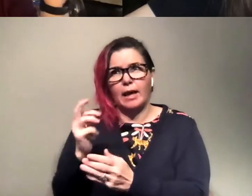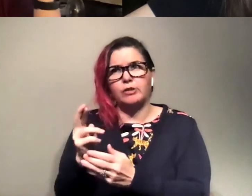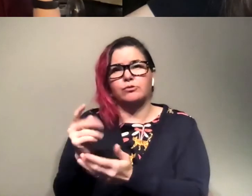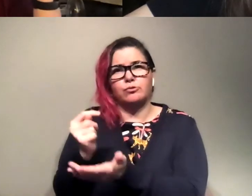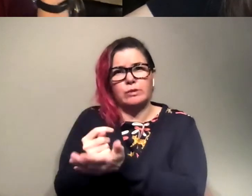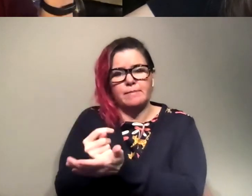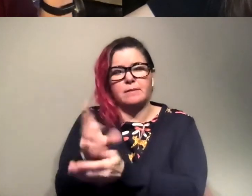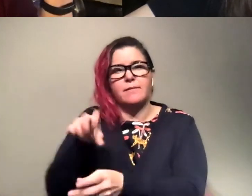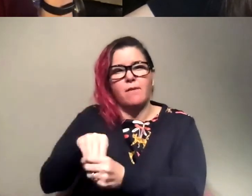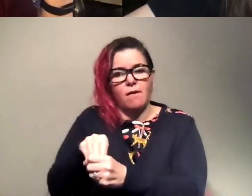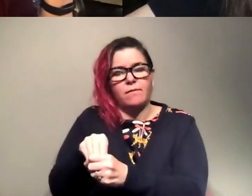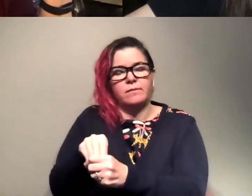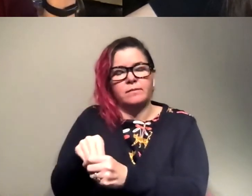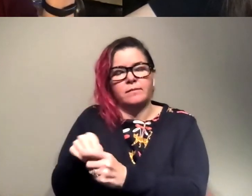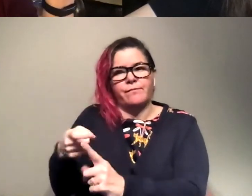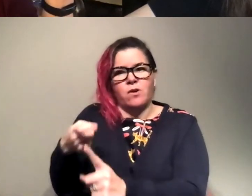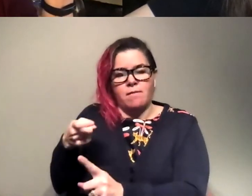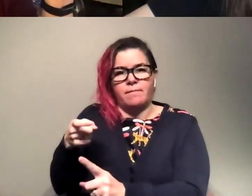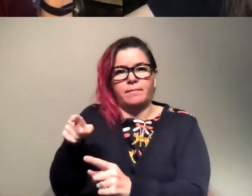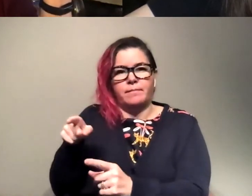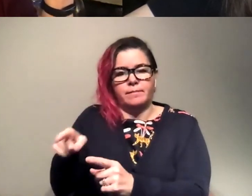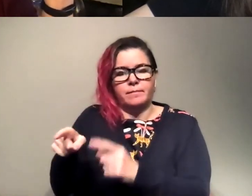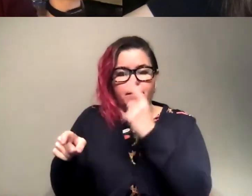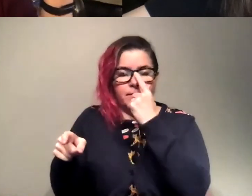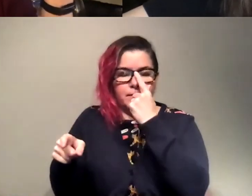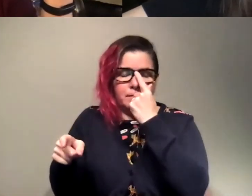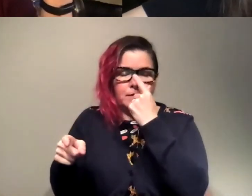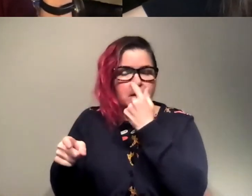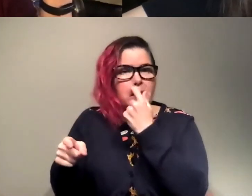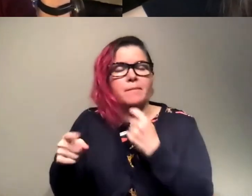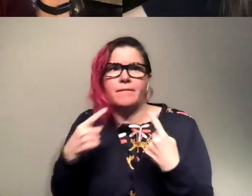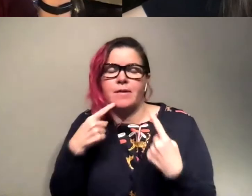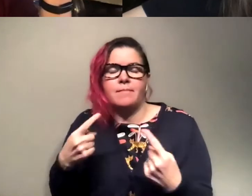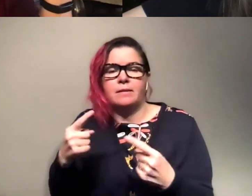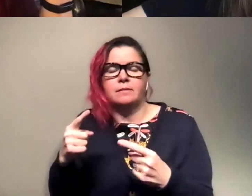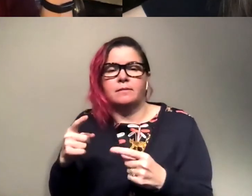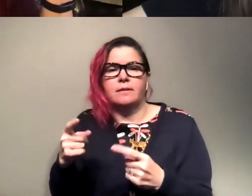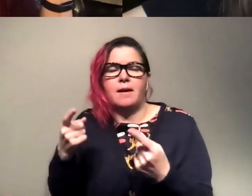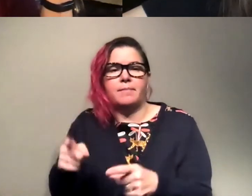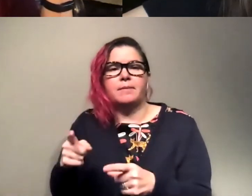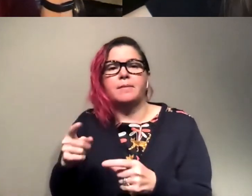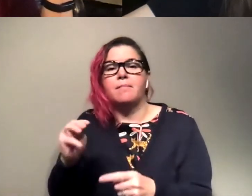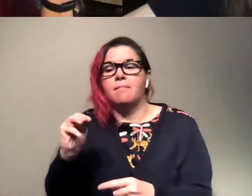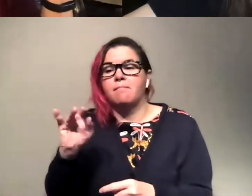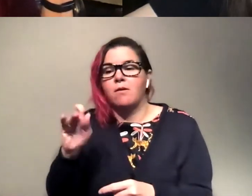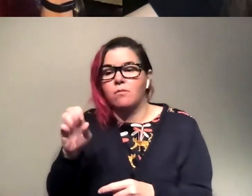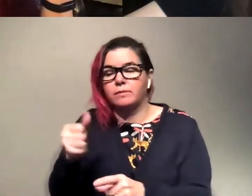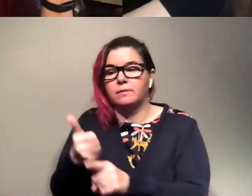from, there are some really well-known cases where they've come from microbes that live in